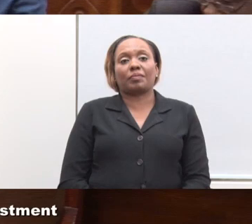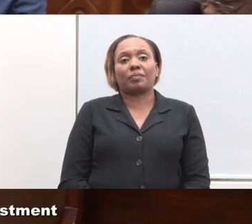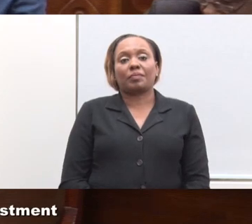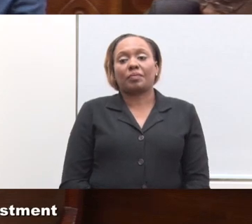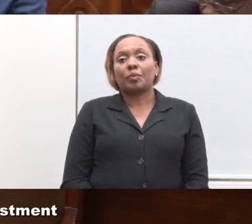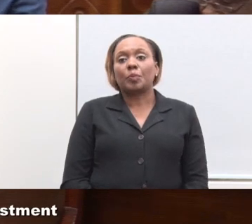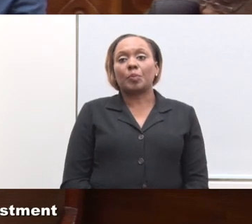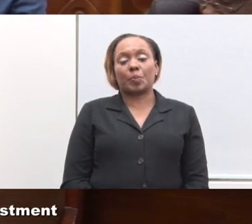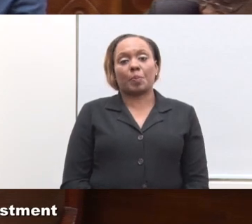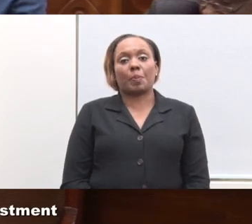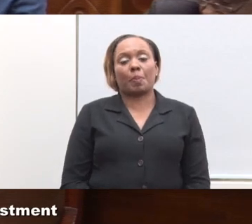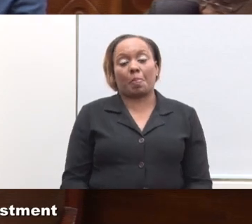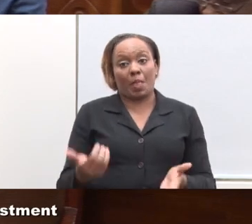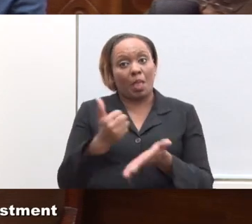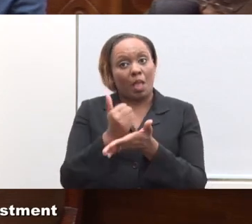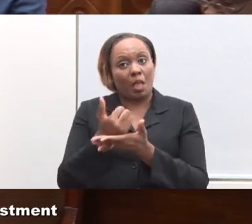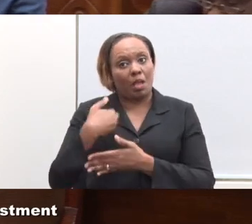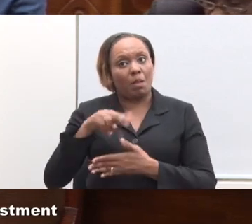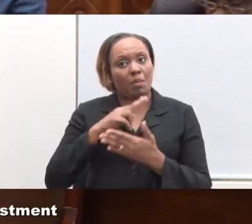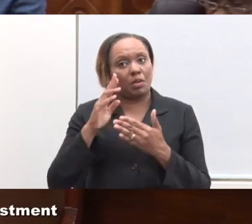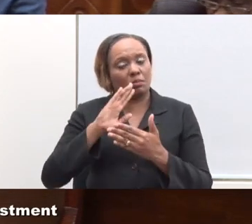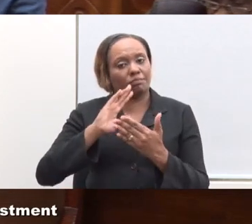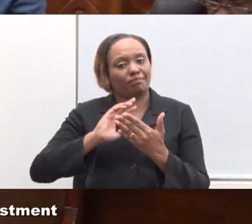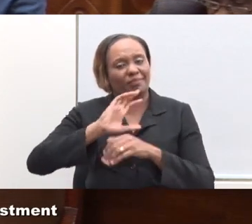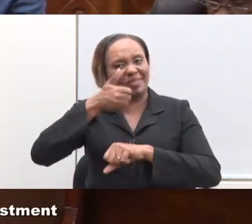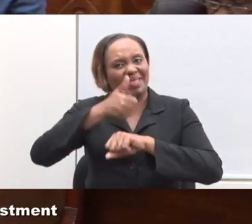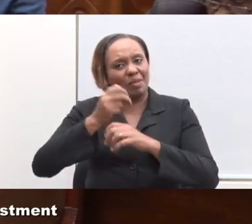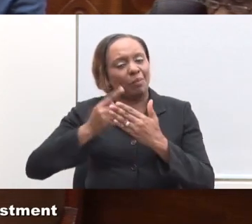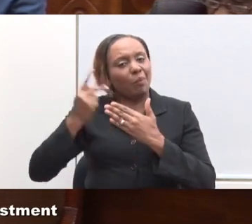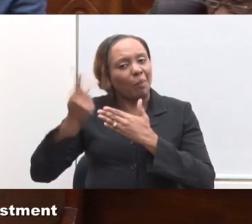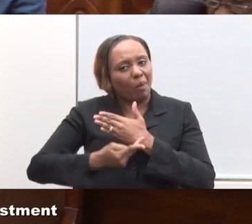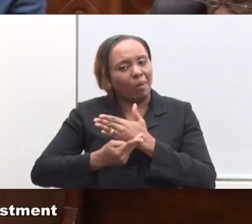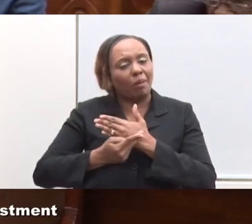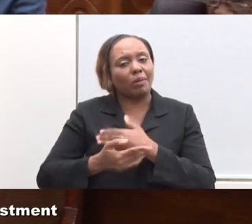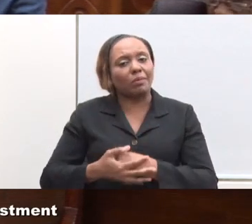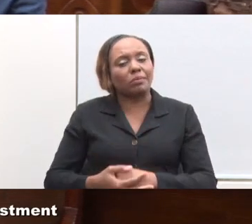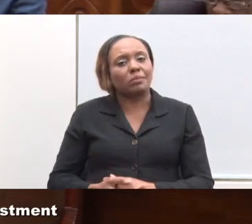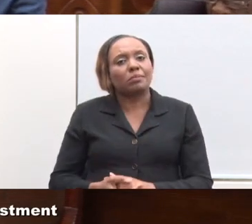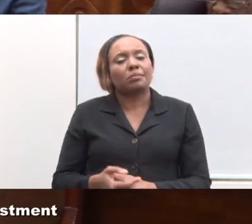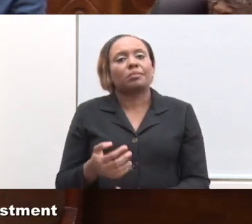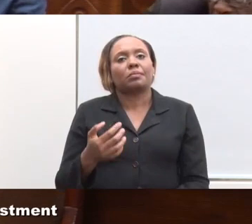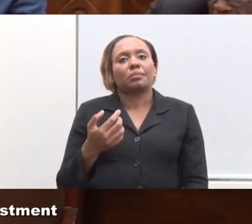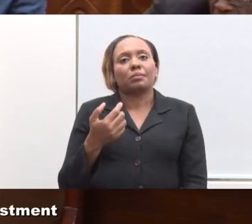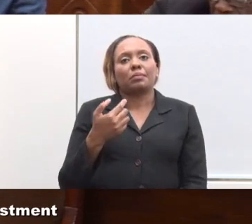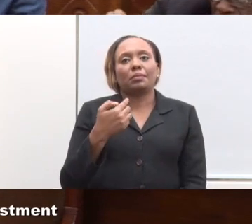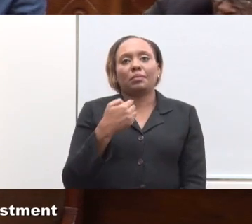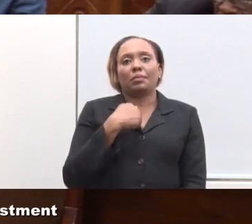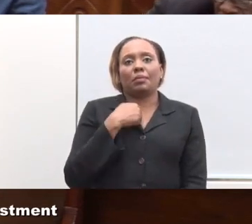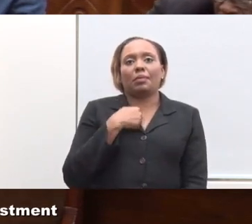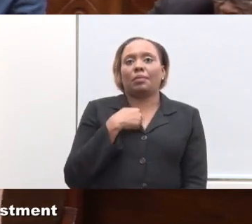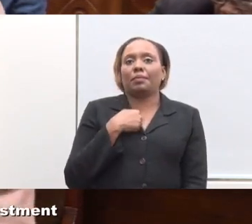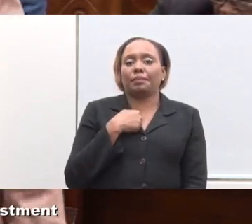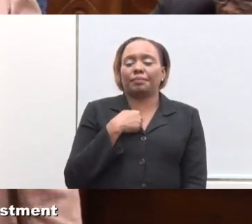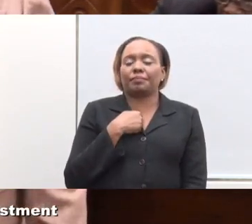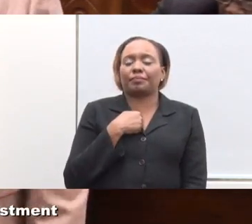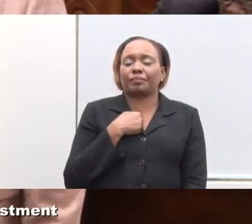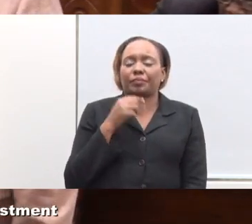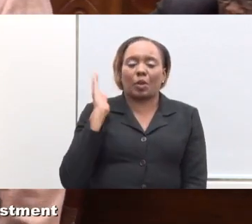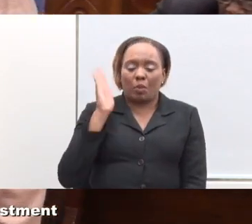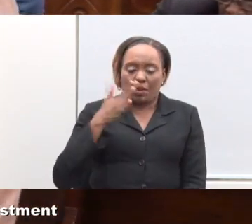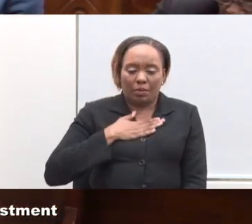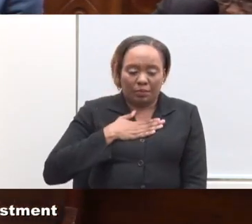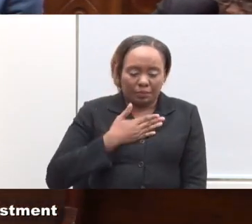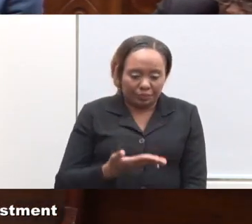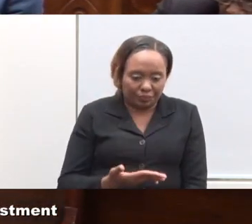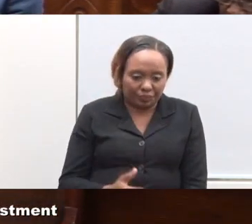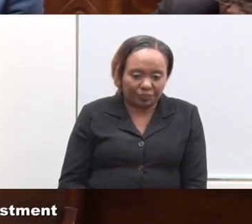help us get the renewable energy program off the ground. Mr. Speaker, I am one of the first to admit that the process